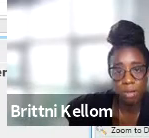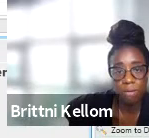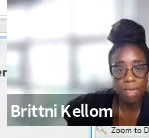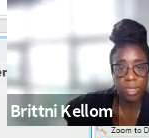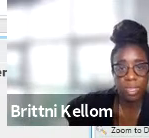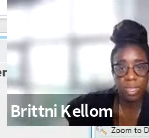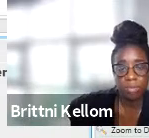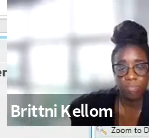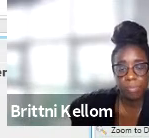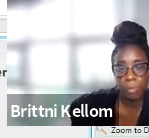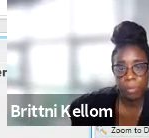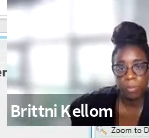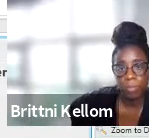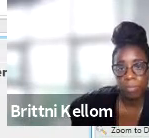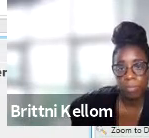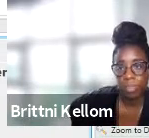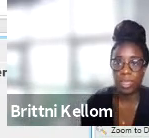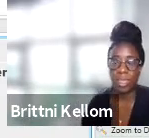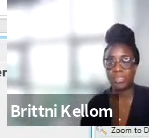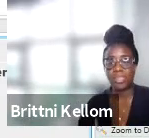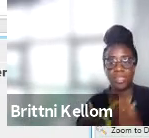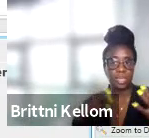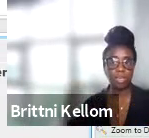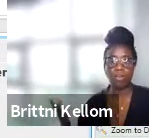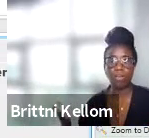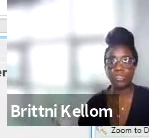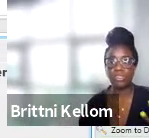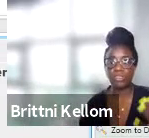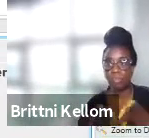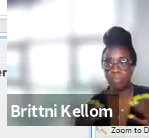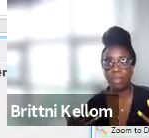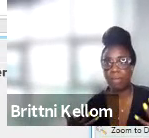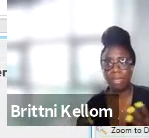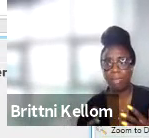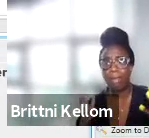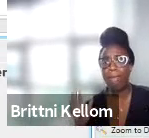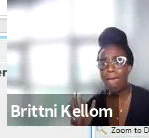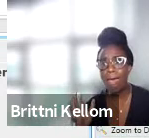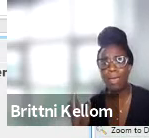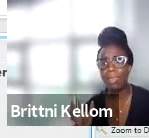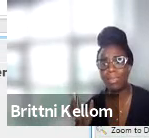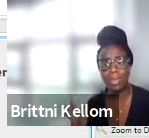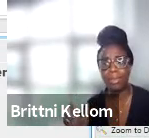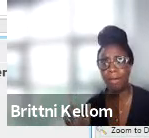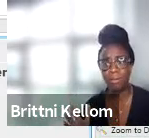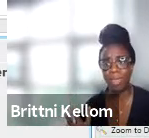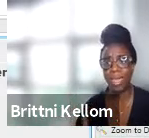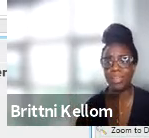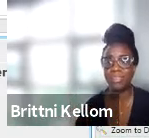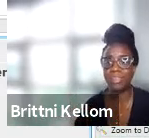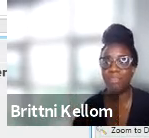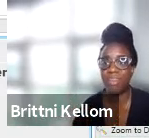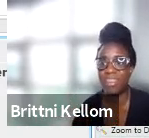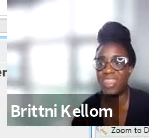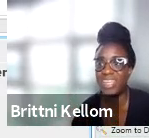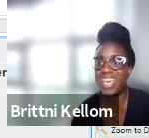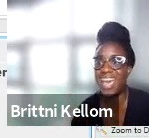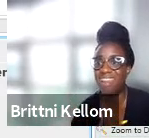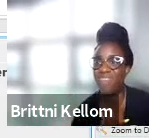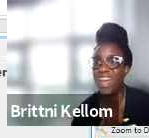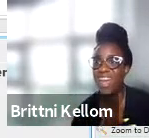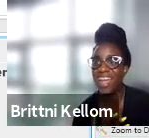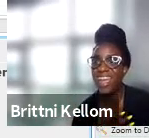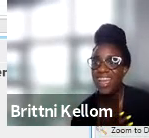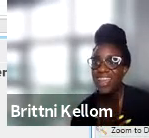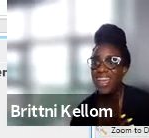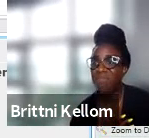right now i don't have any thing like i said it's like egregious or something that i'm thinking like no anthony don't do that so that's